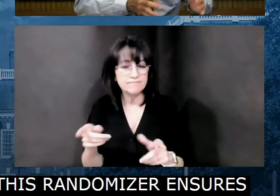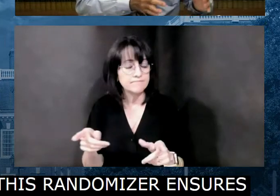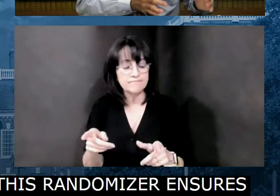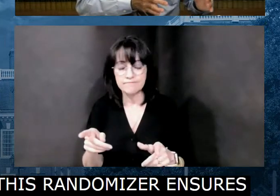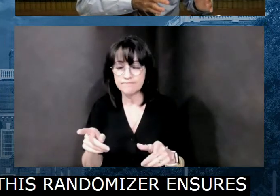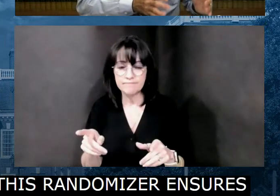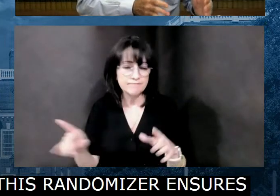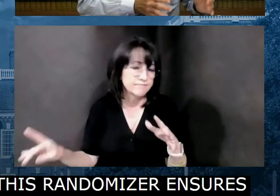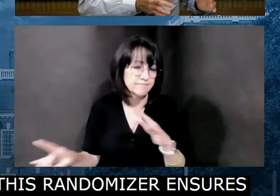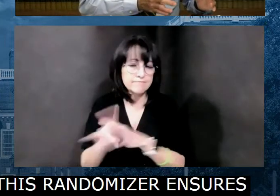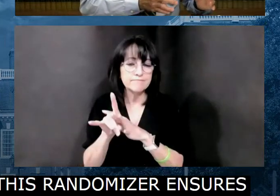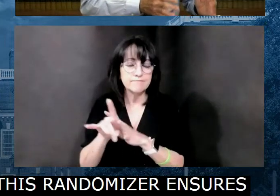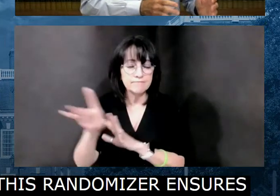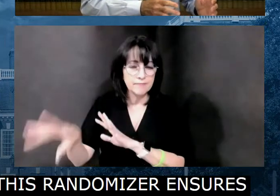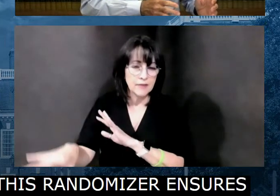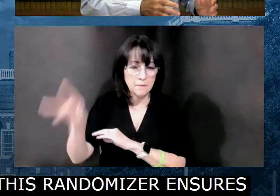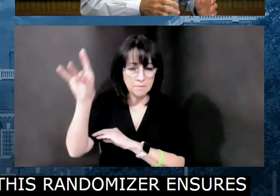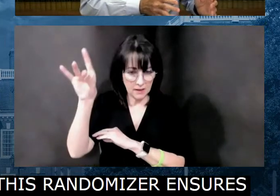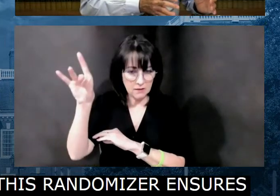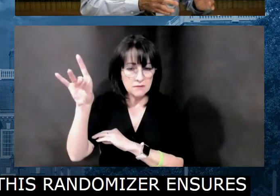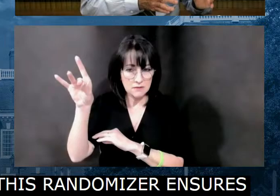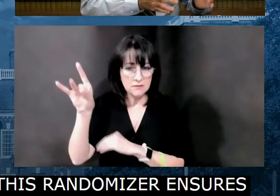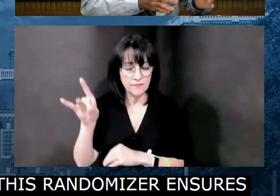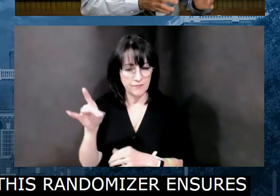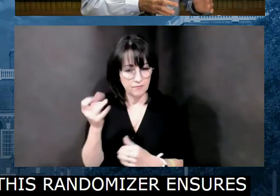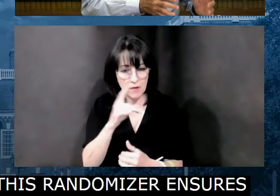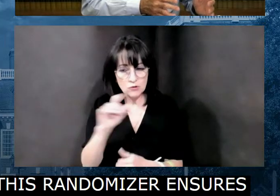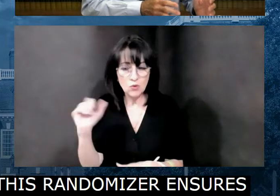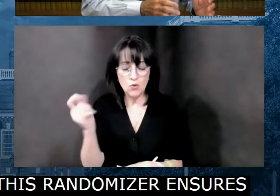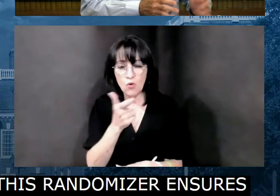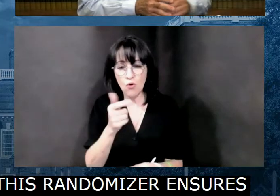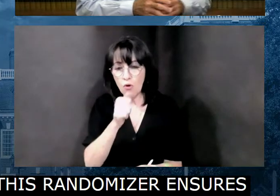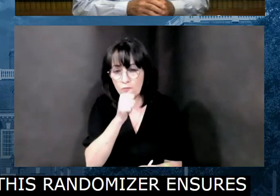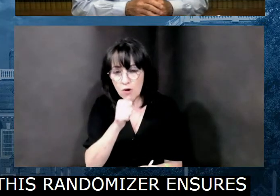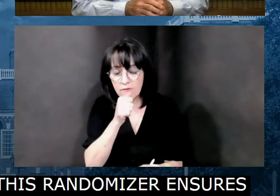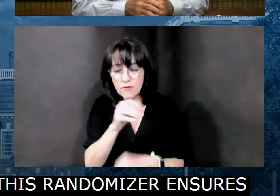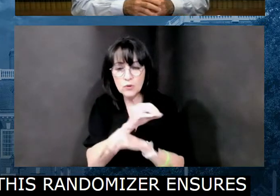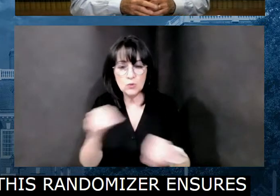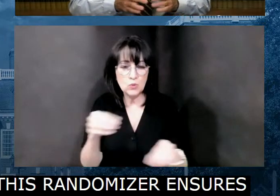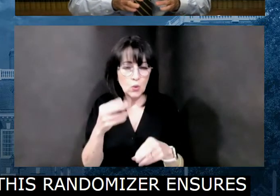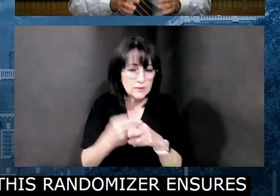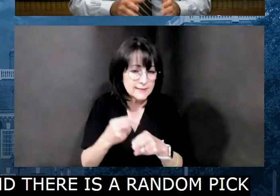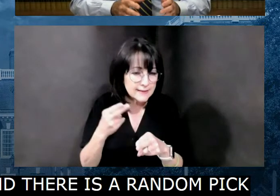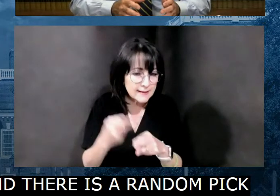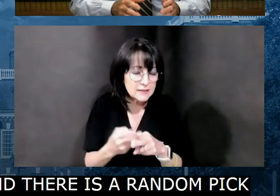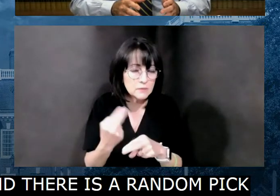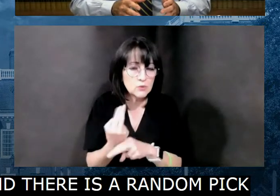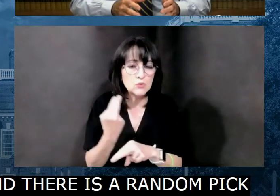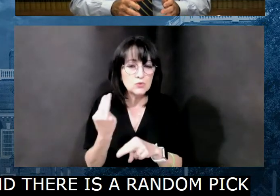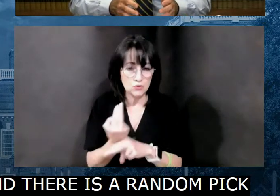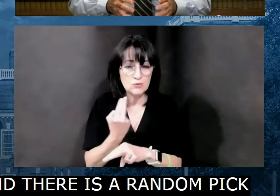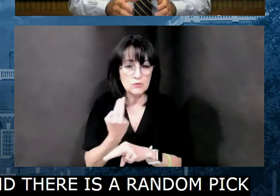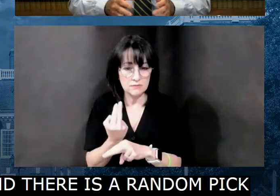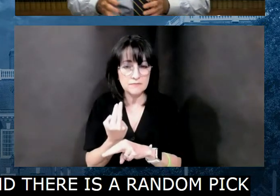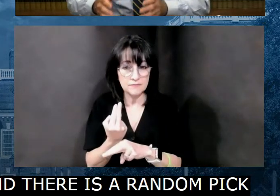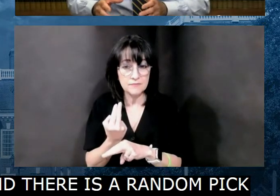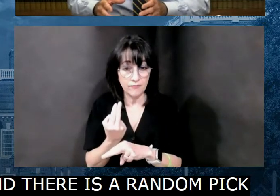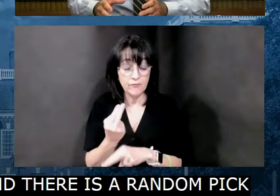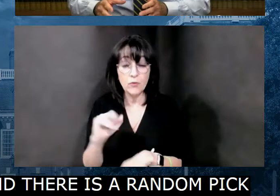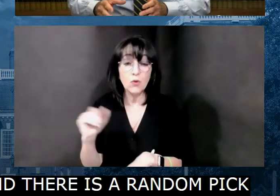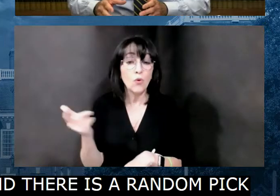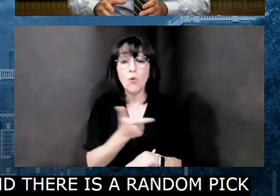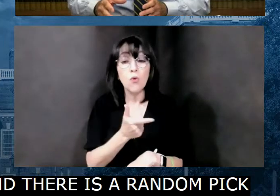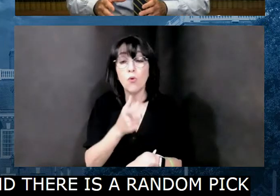assure you and the confidentiality and anonymity of this process. All those who are eligible for